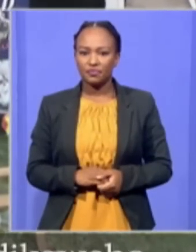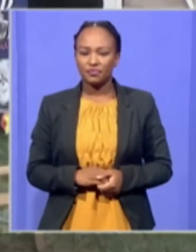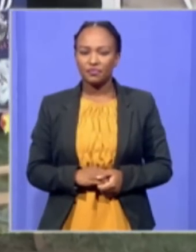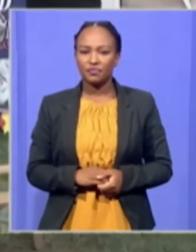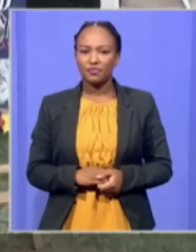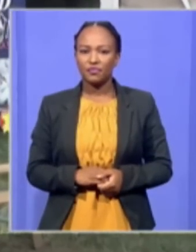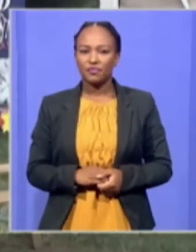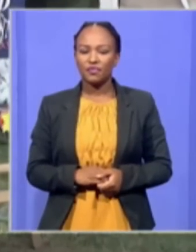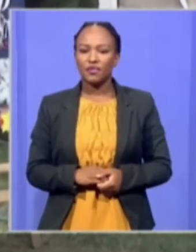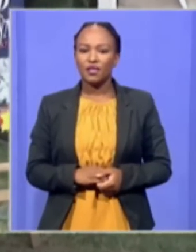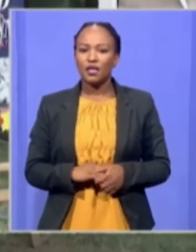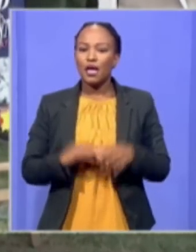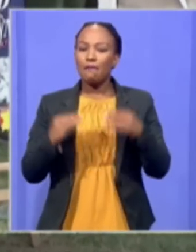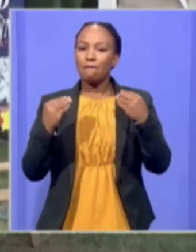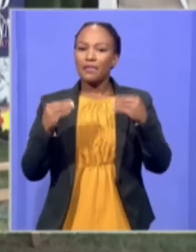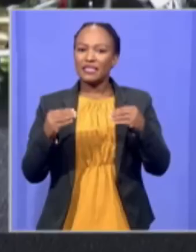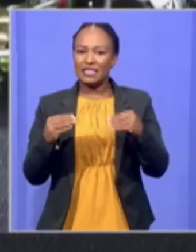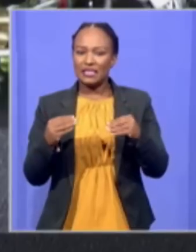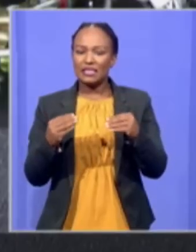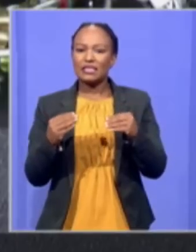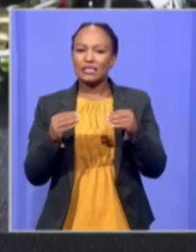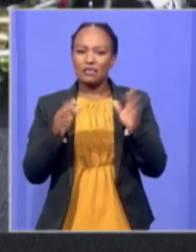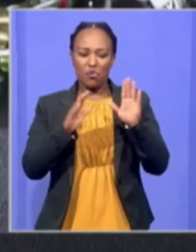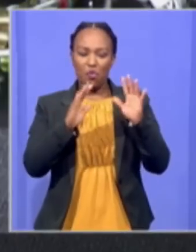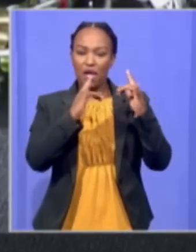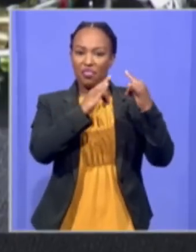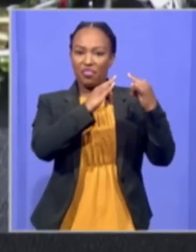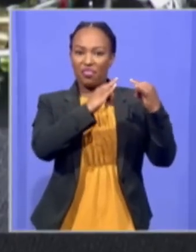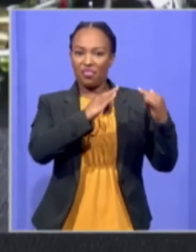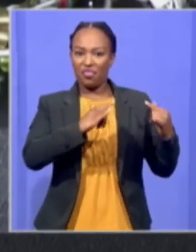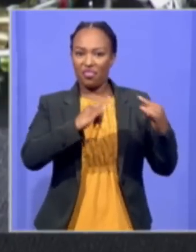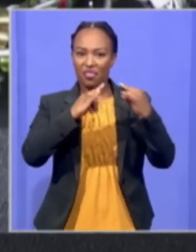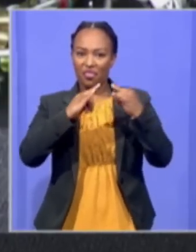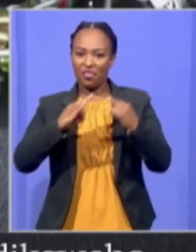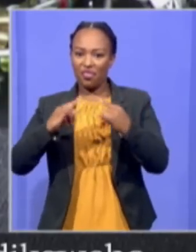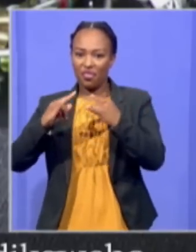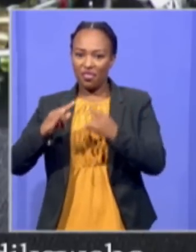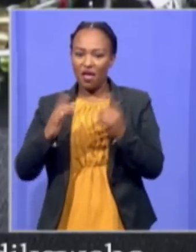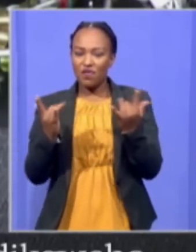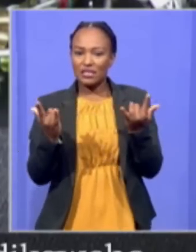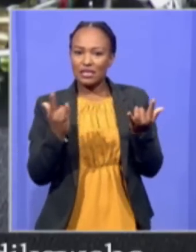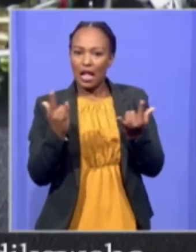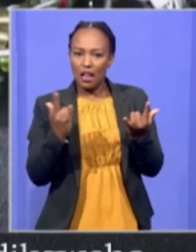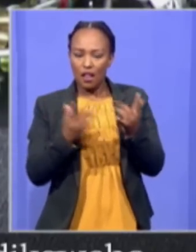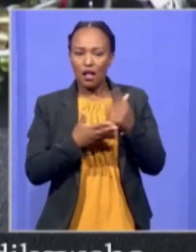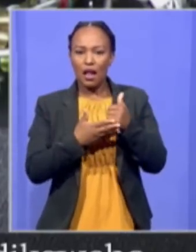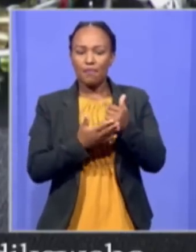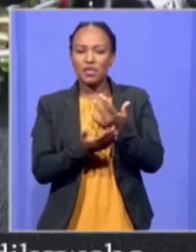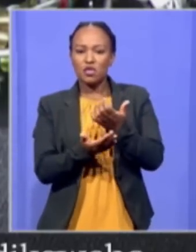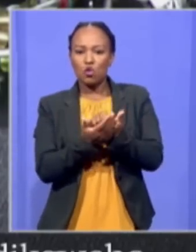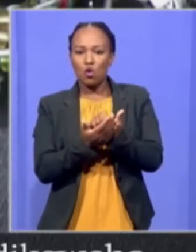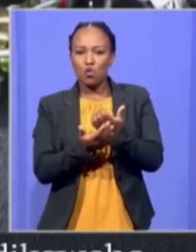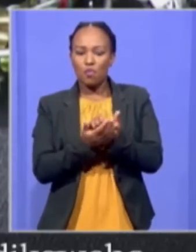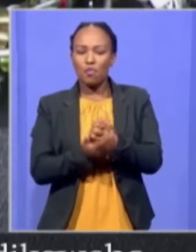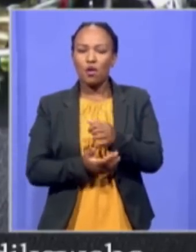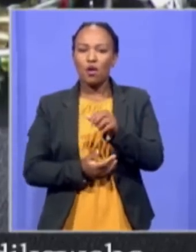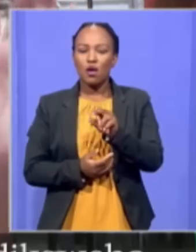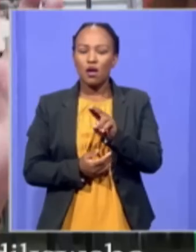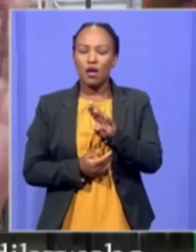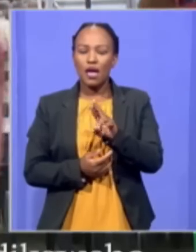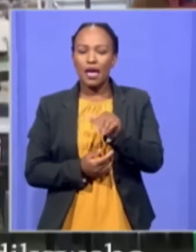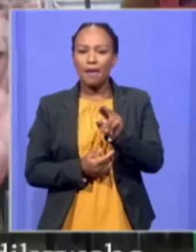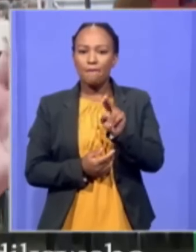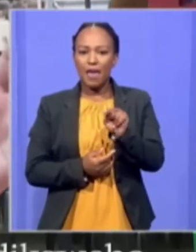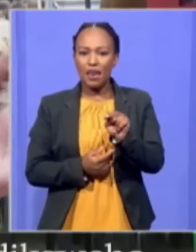Bagwebi potlana ba thusitswe go bona distolo tsa go rekisa go godisa ikonomi ya selegae. Really Urban Family Market re kgonne go provide